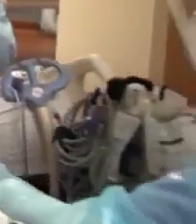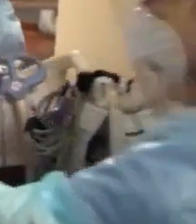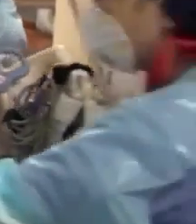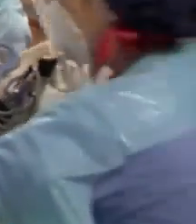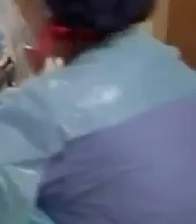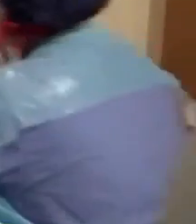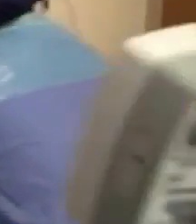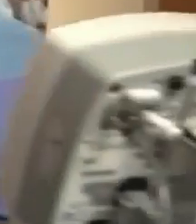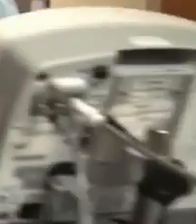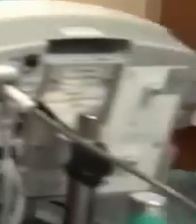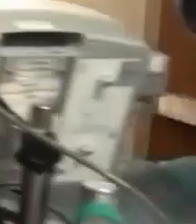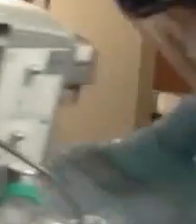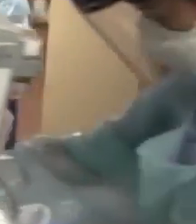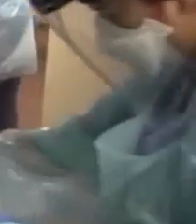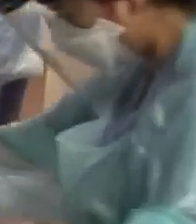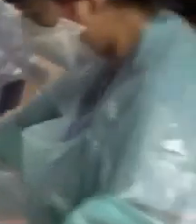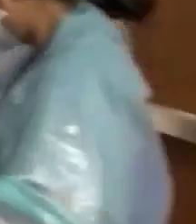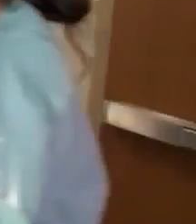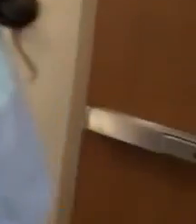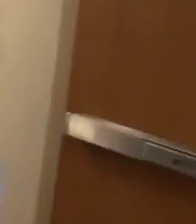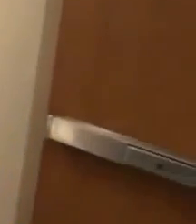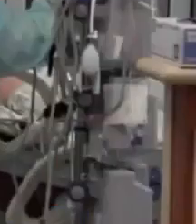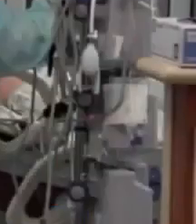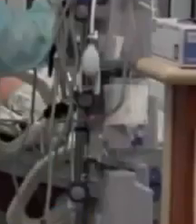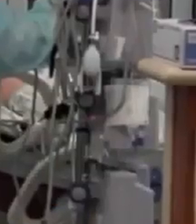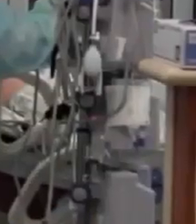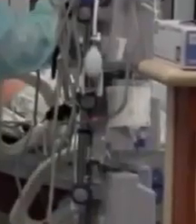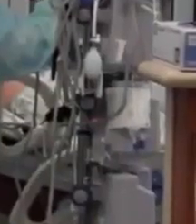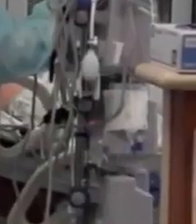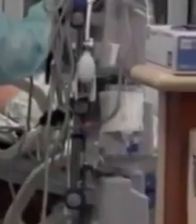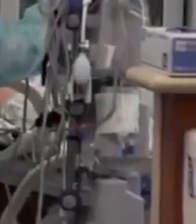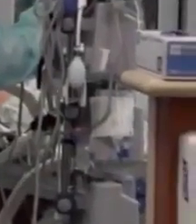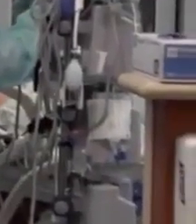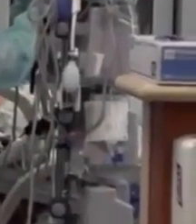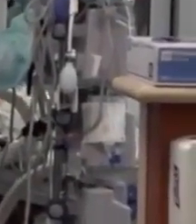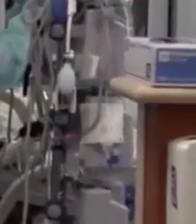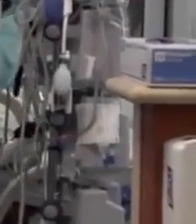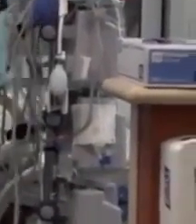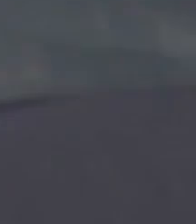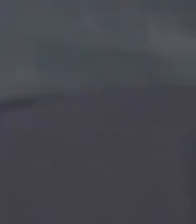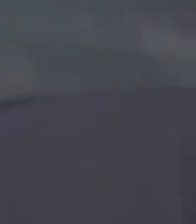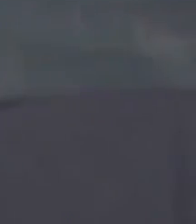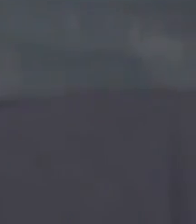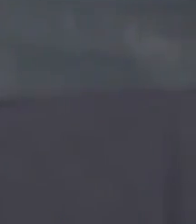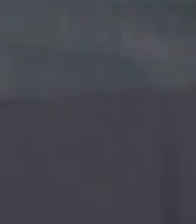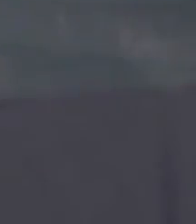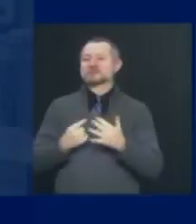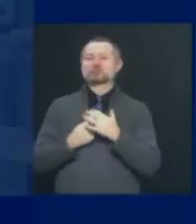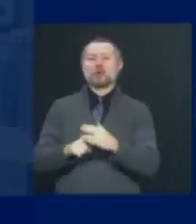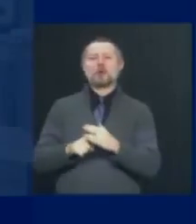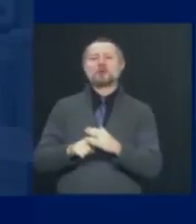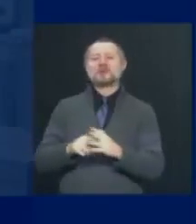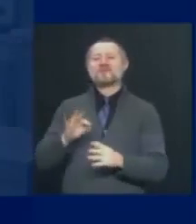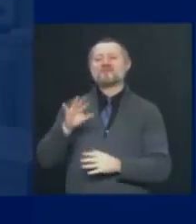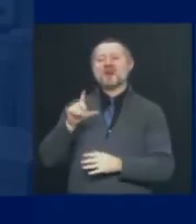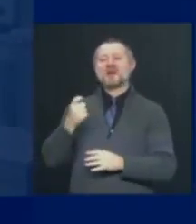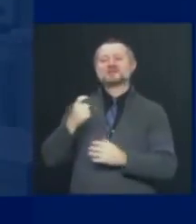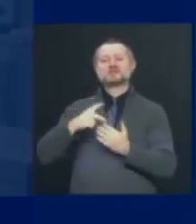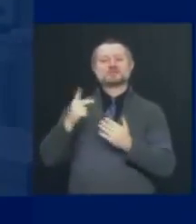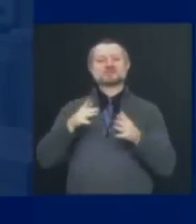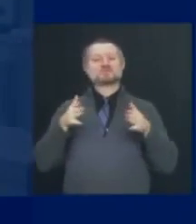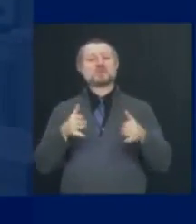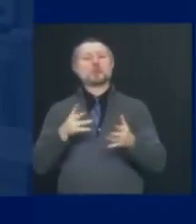nurses. This is to address any strains on staffing across all state hospitals, both public and private. Every